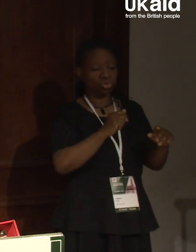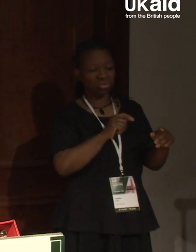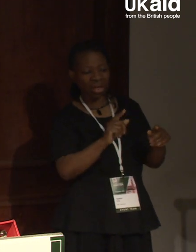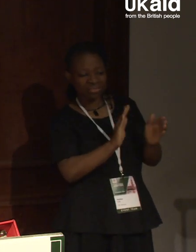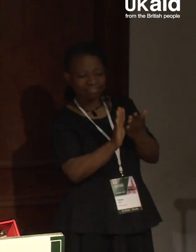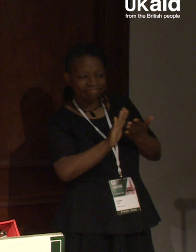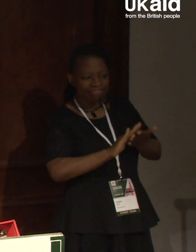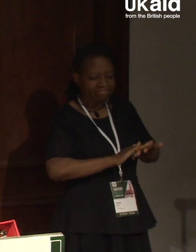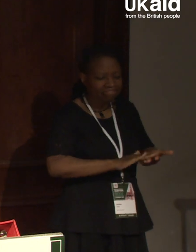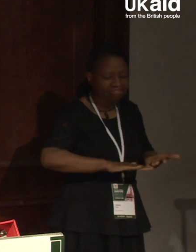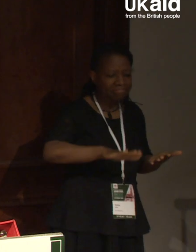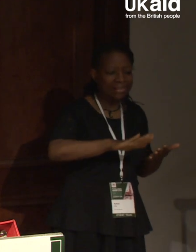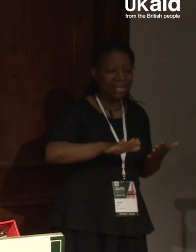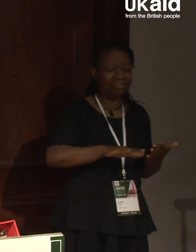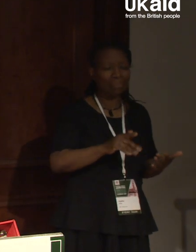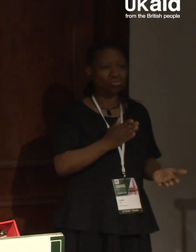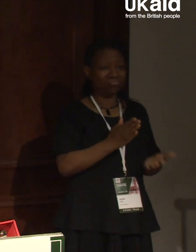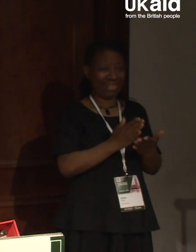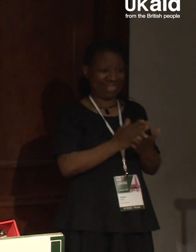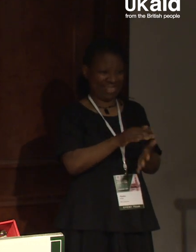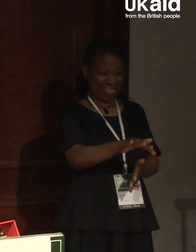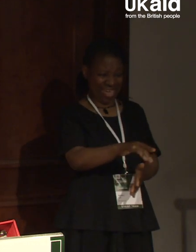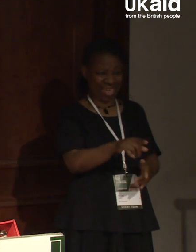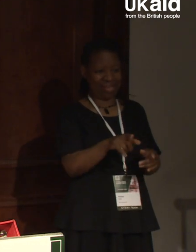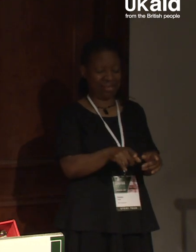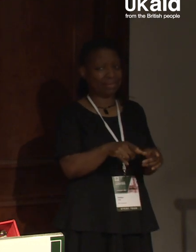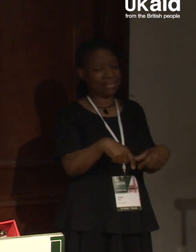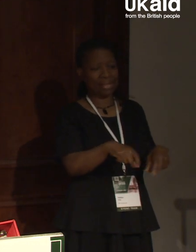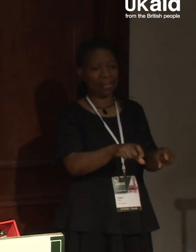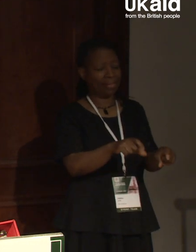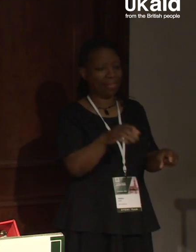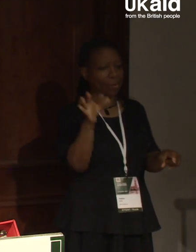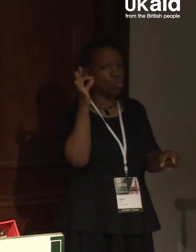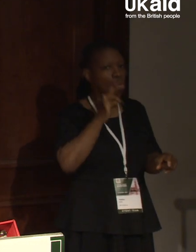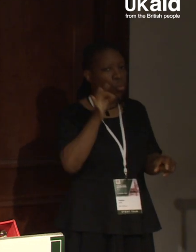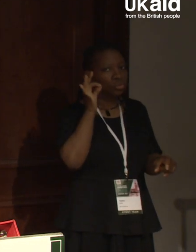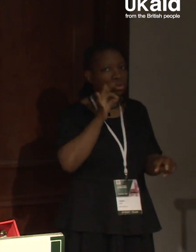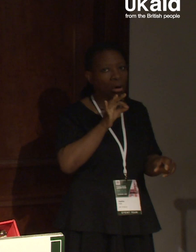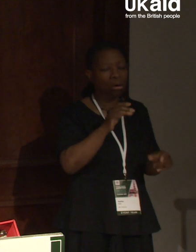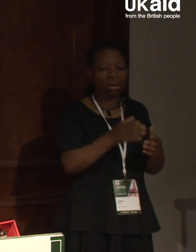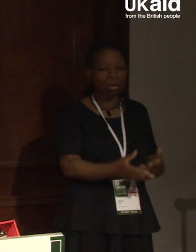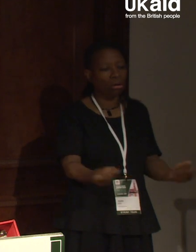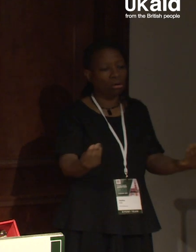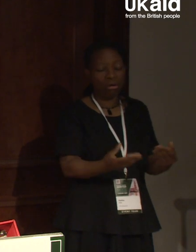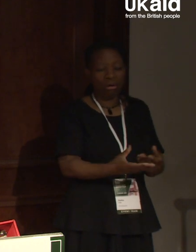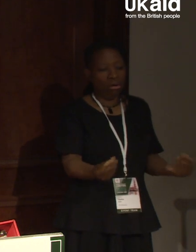area. But in fact, what's happening there, too, is that water stress is beginning to wipe out those wetlands and the